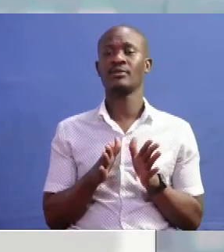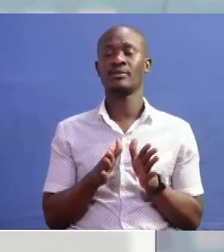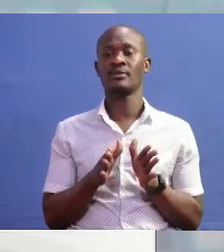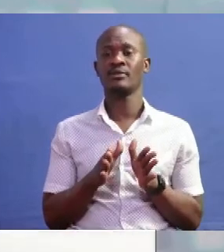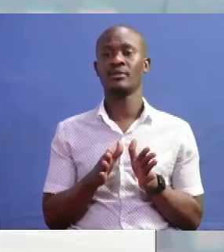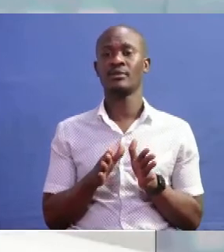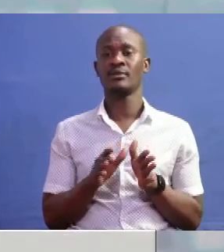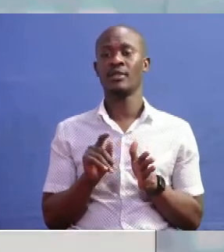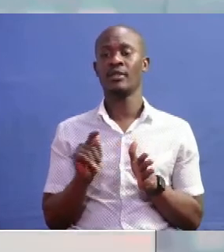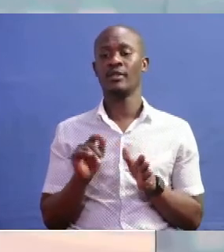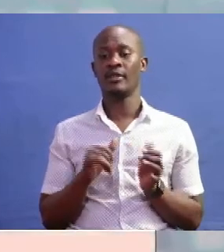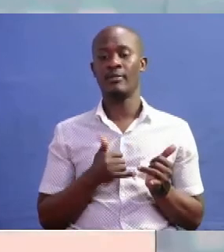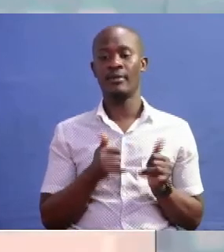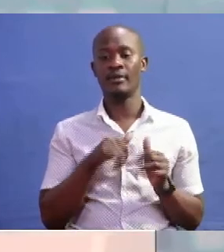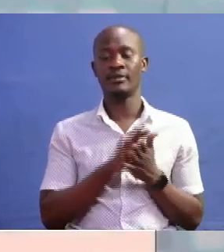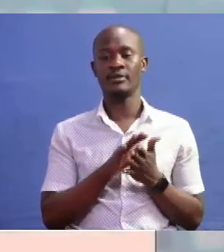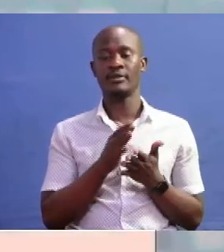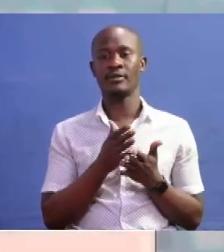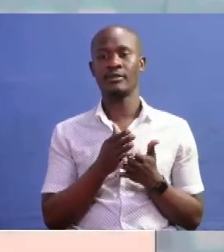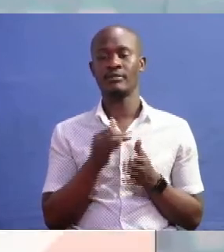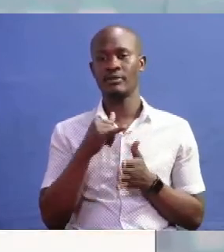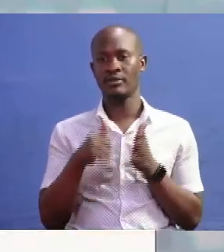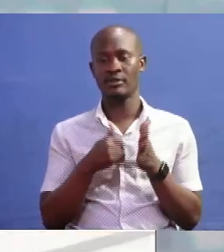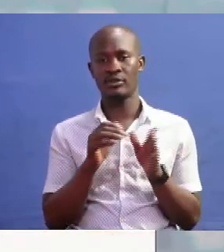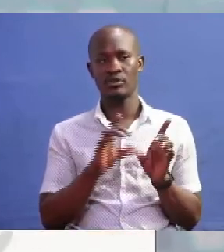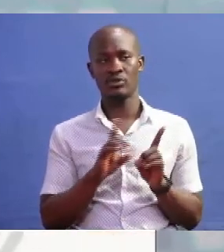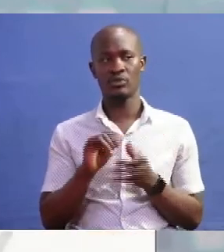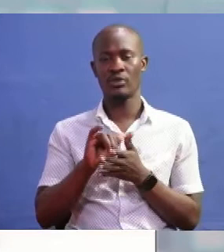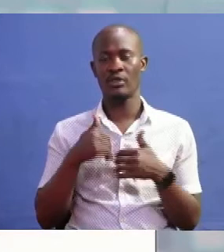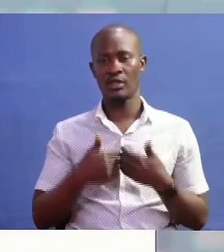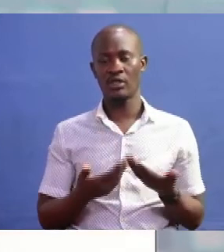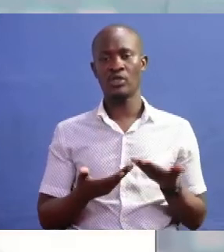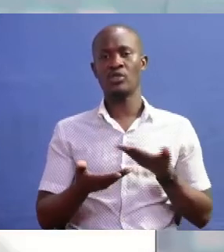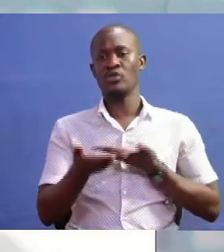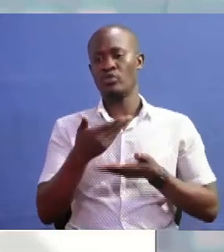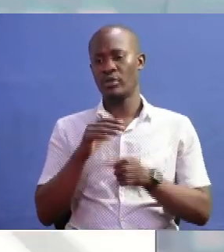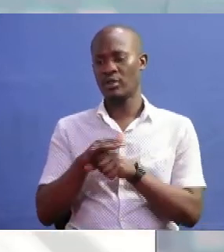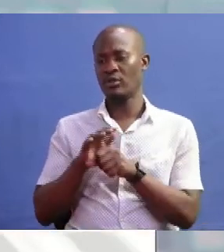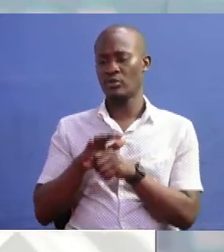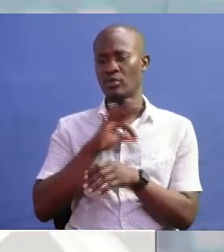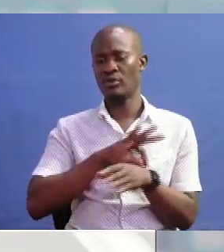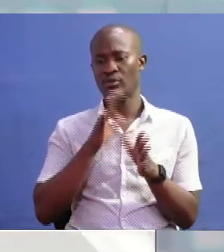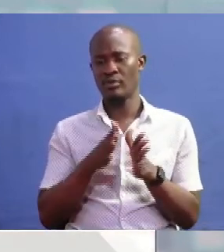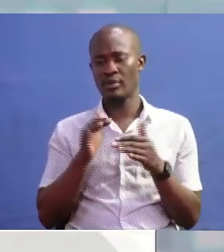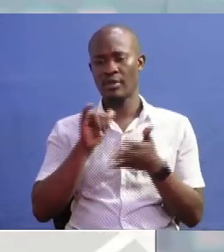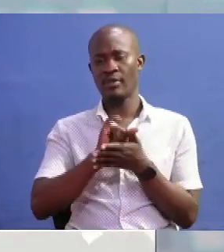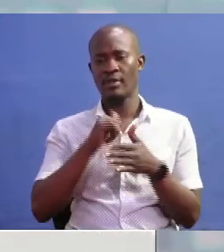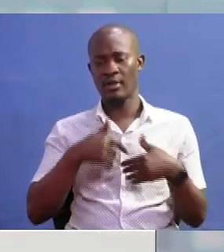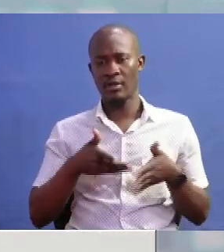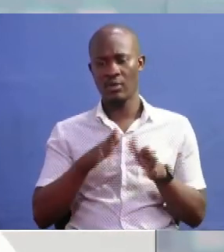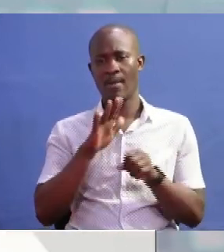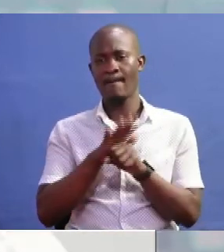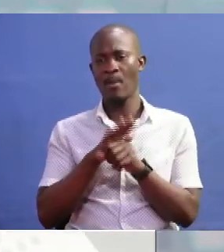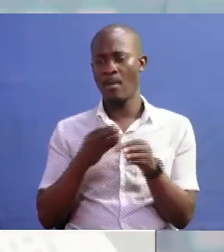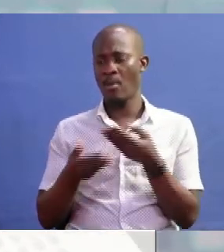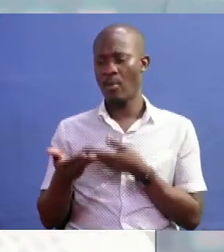that way the players in the industry, the government, does so to attract more investors in the market, and that way more participants, and